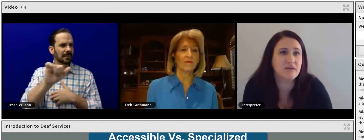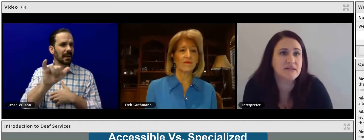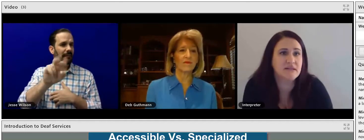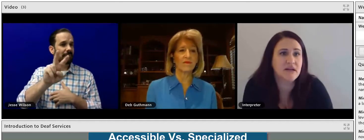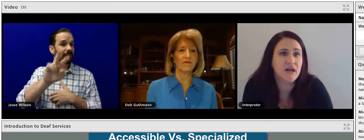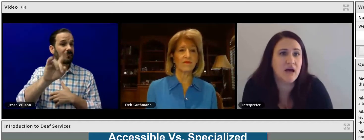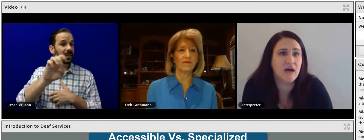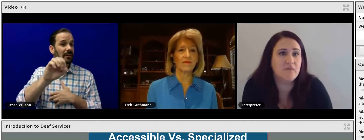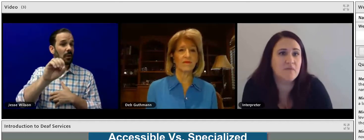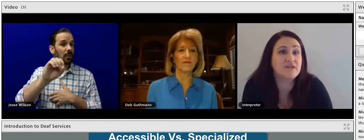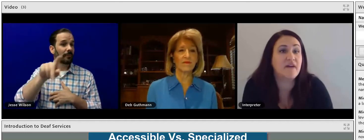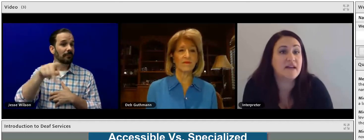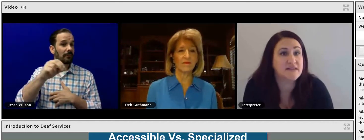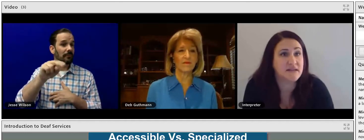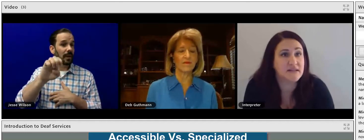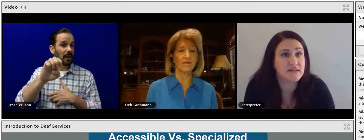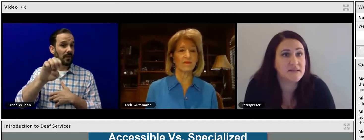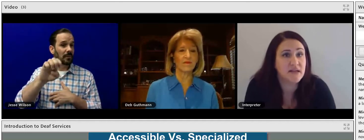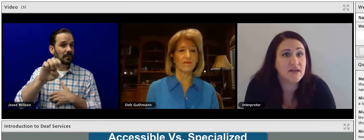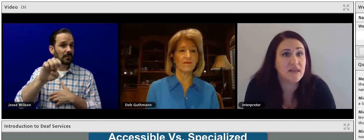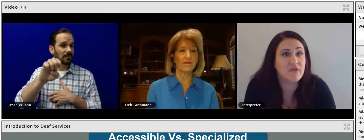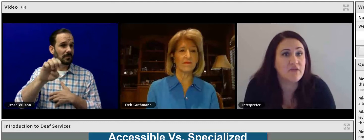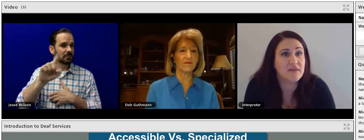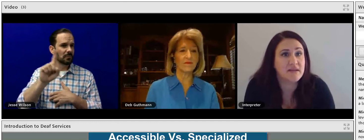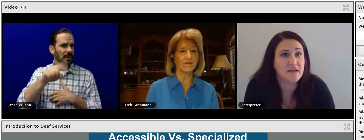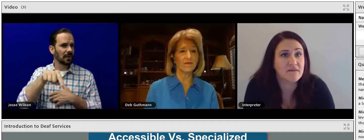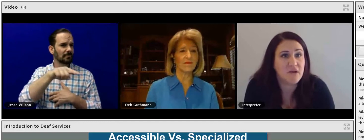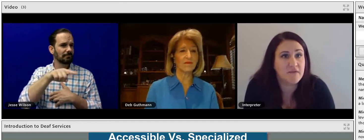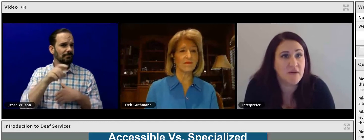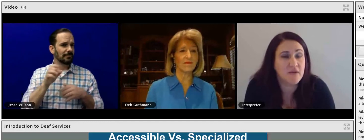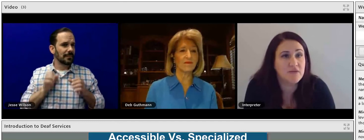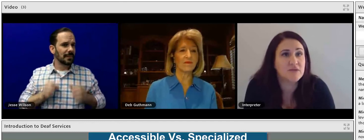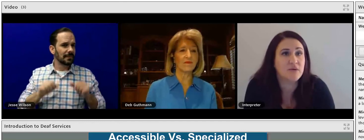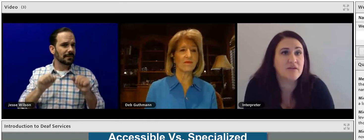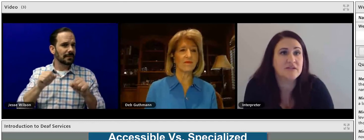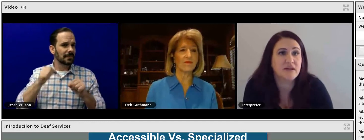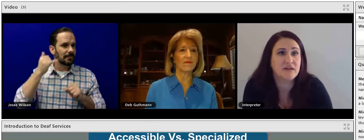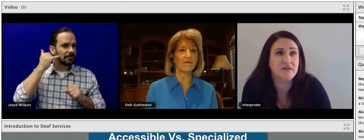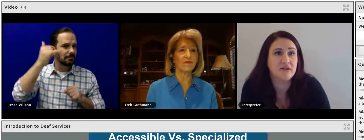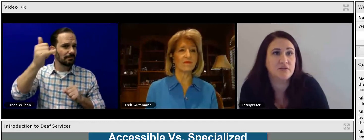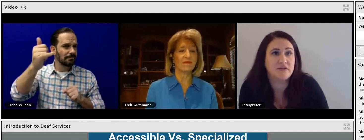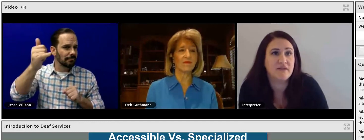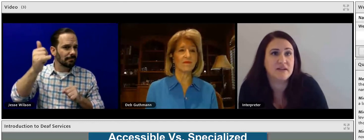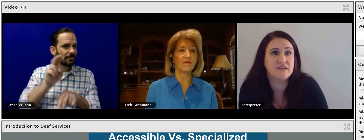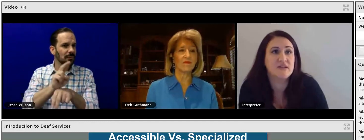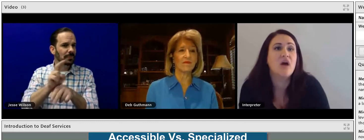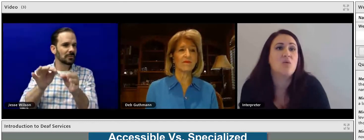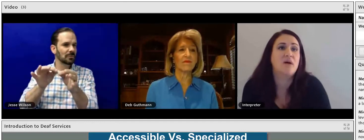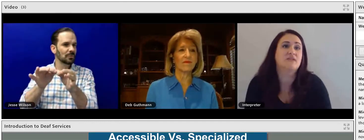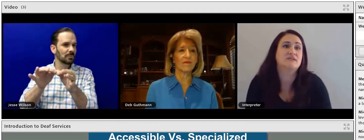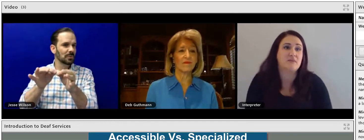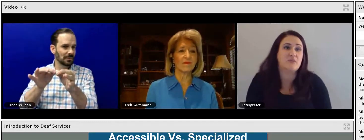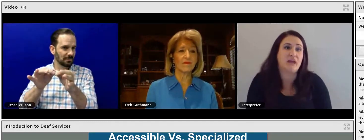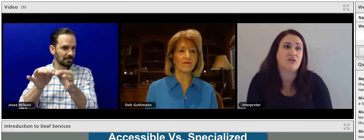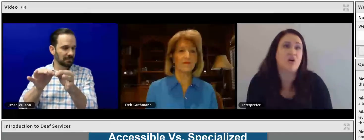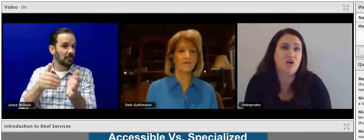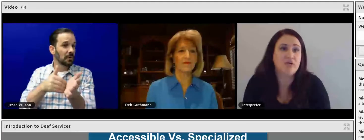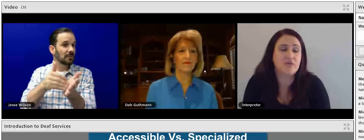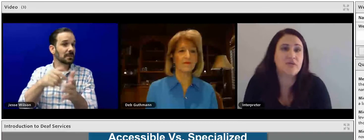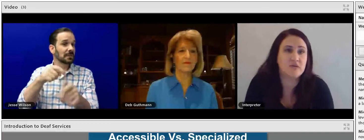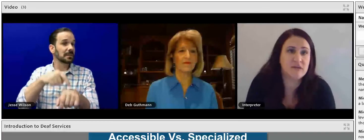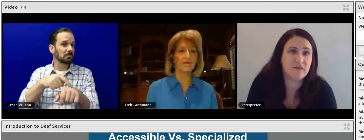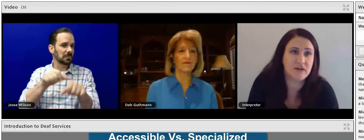accessible treatment for devices, that would be things like video phones or other technological devices where deaf people